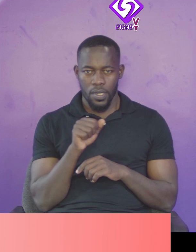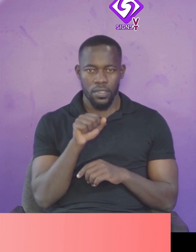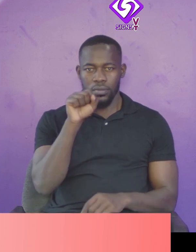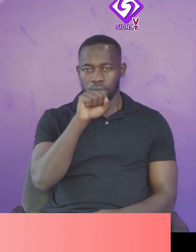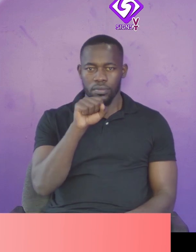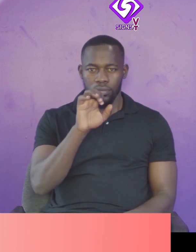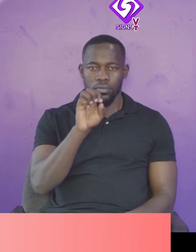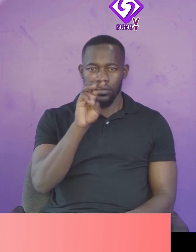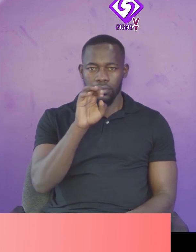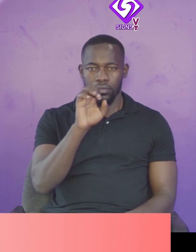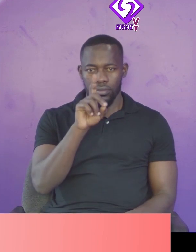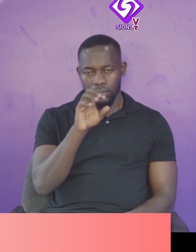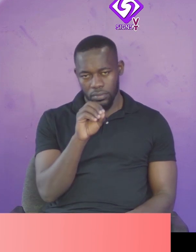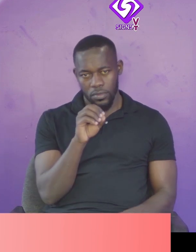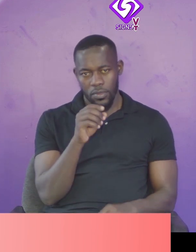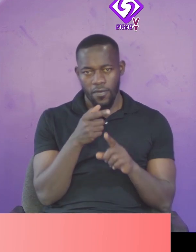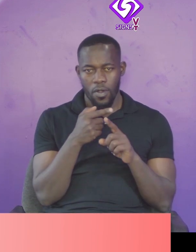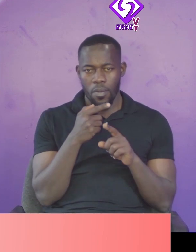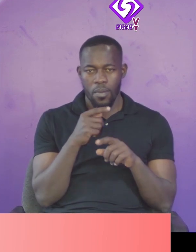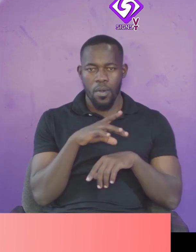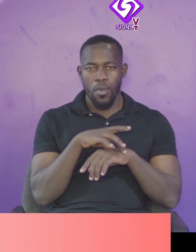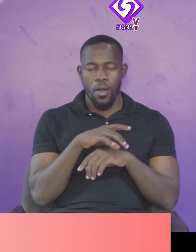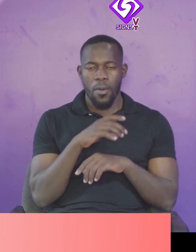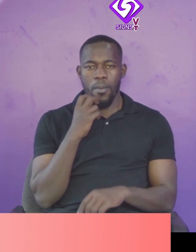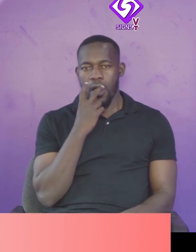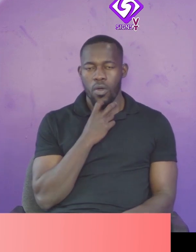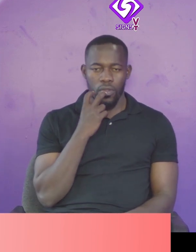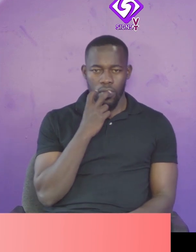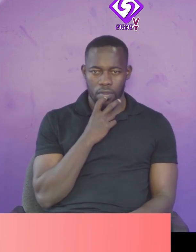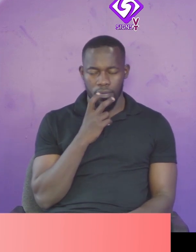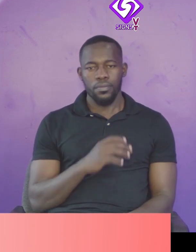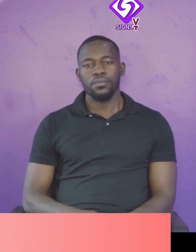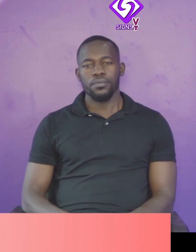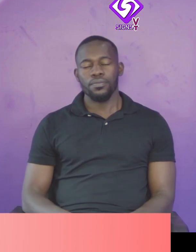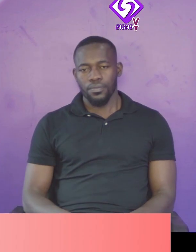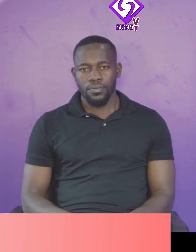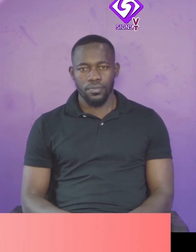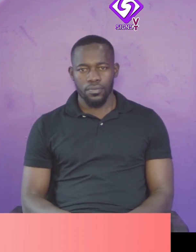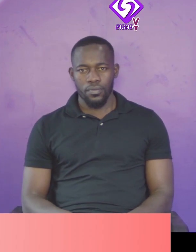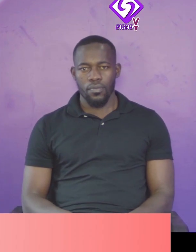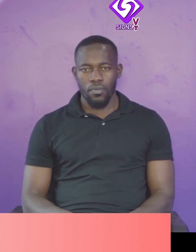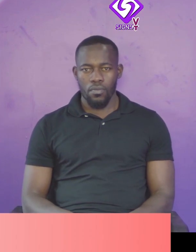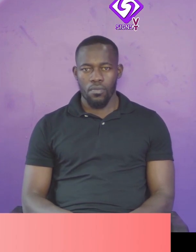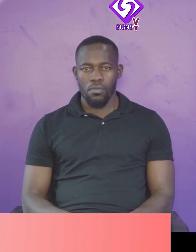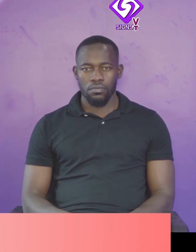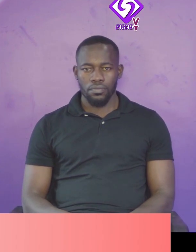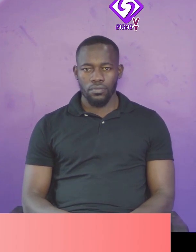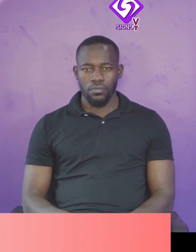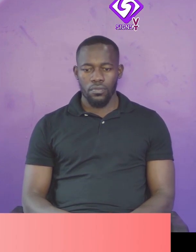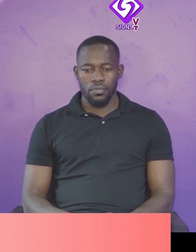Semenyo from Bournemouth. But if they bring Semenyo also, is going to AFCON. So it is the same. It is the same thing.